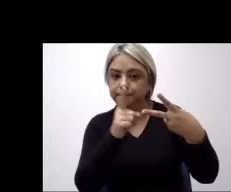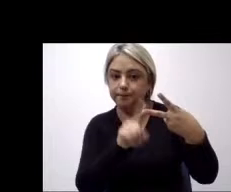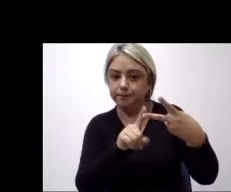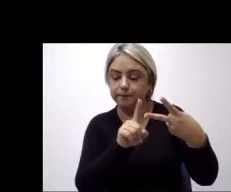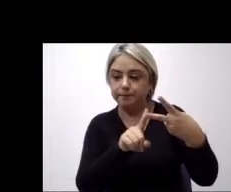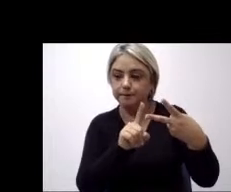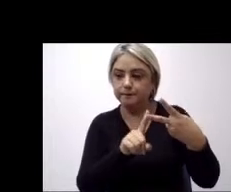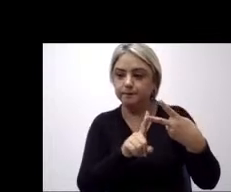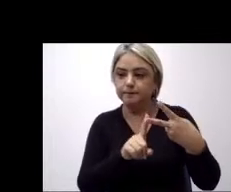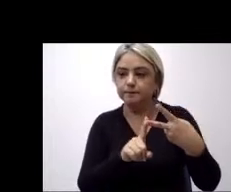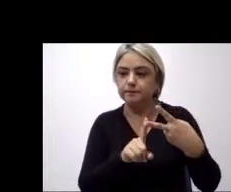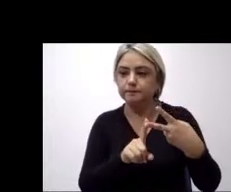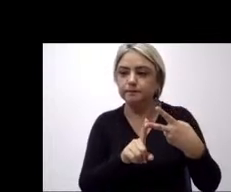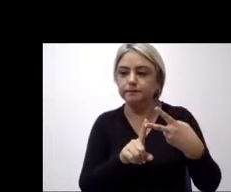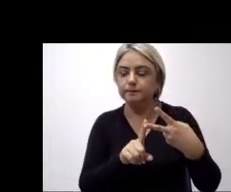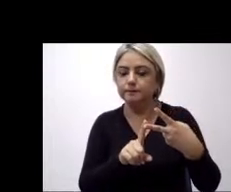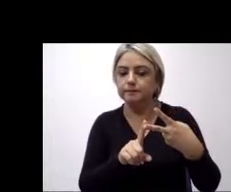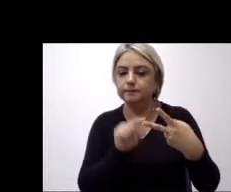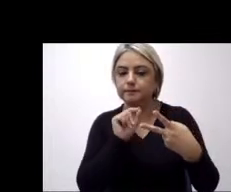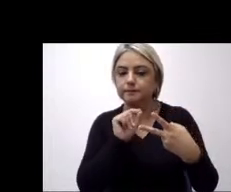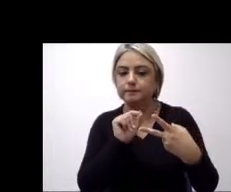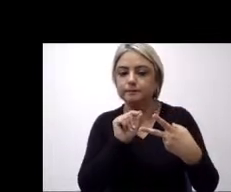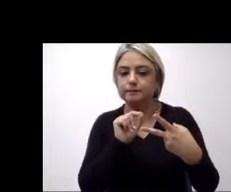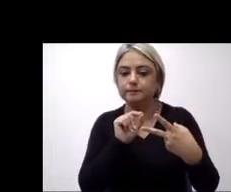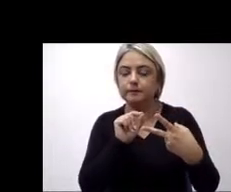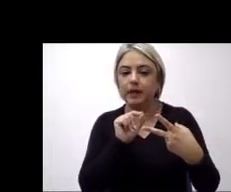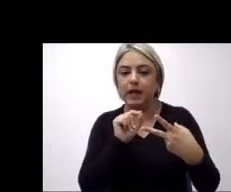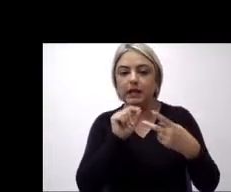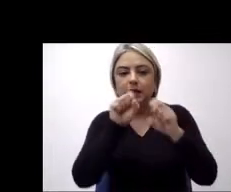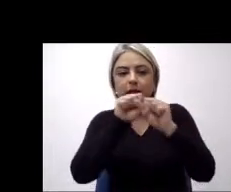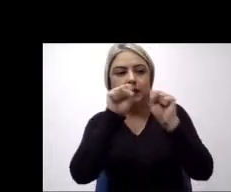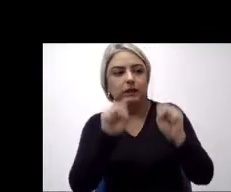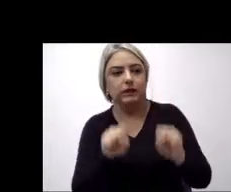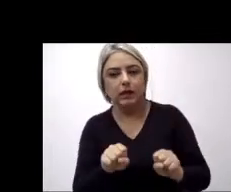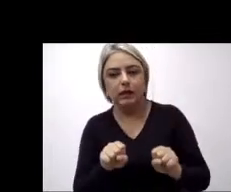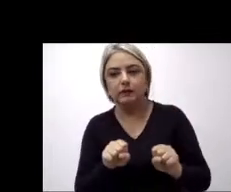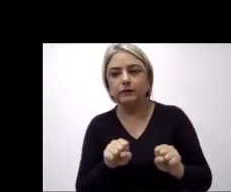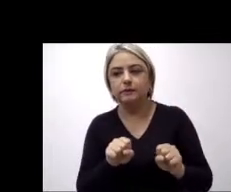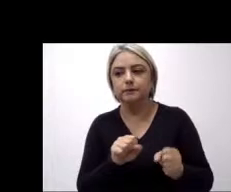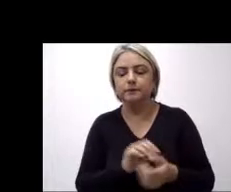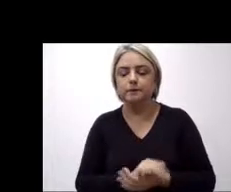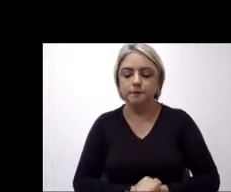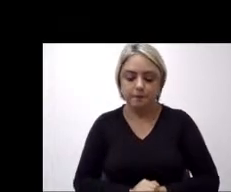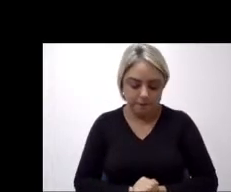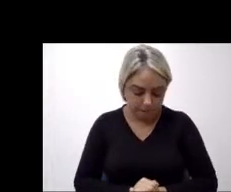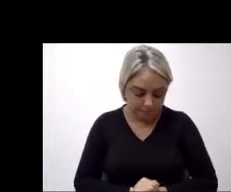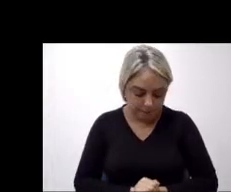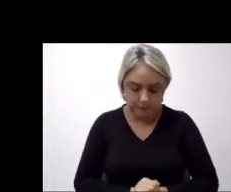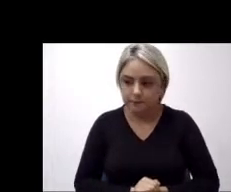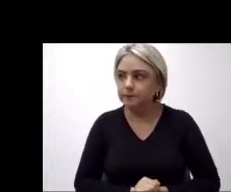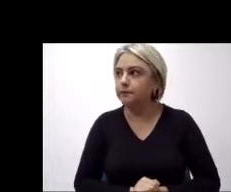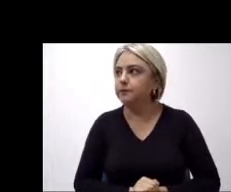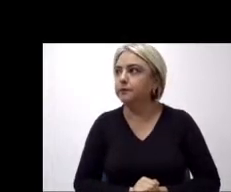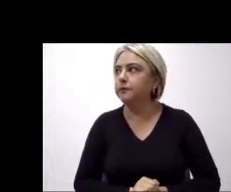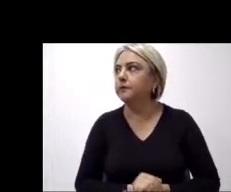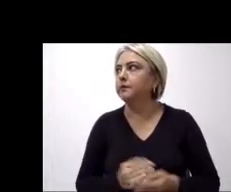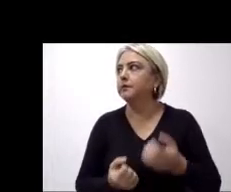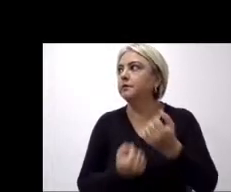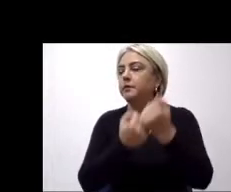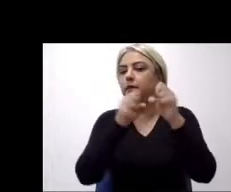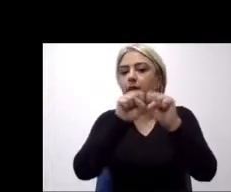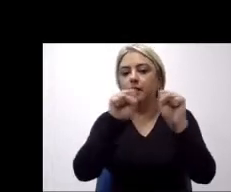this idea of system is really problematic, of policy subsystem, of whatever, because when you observe a